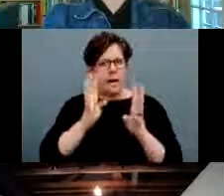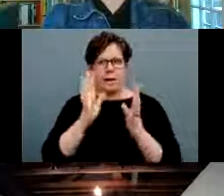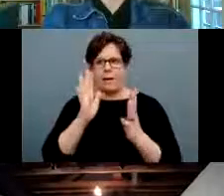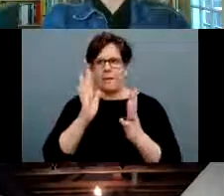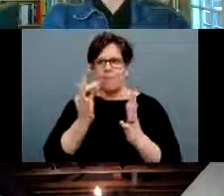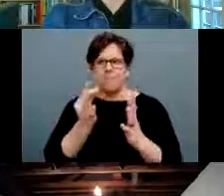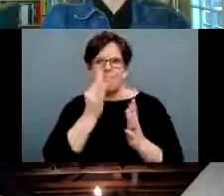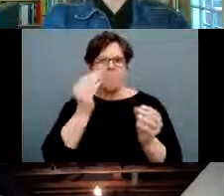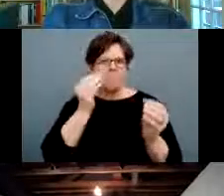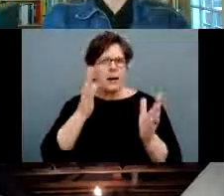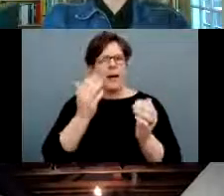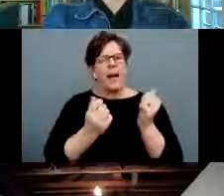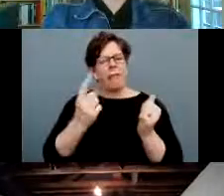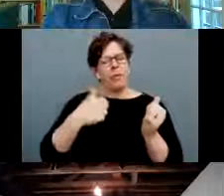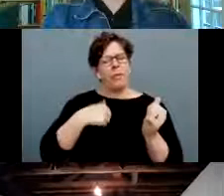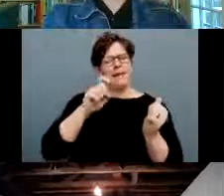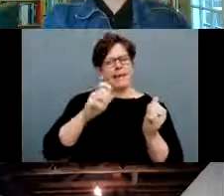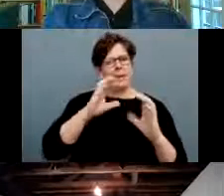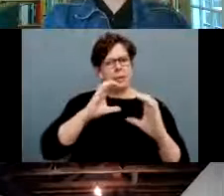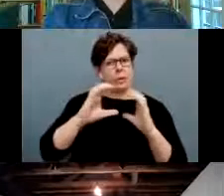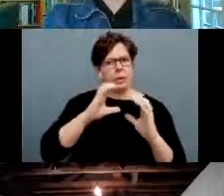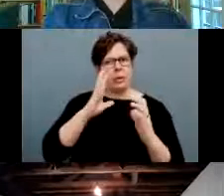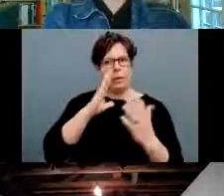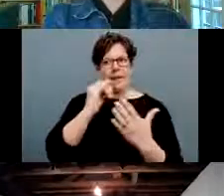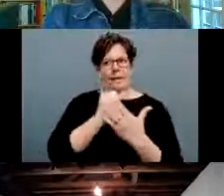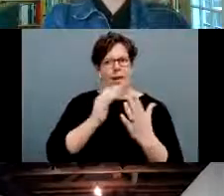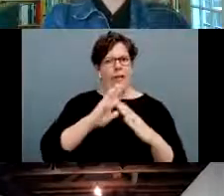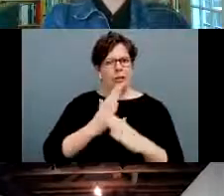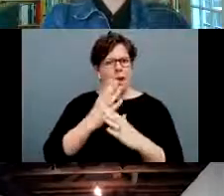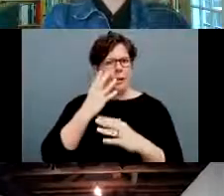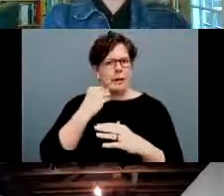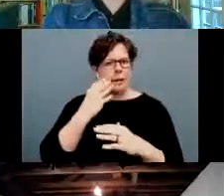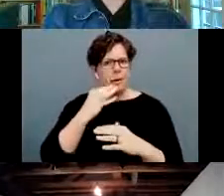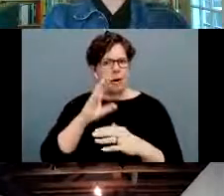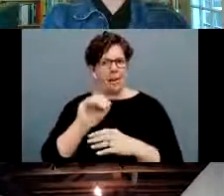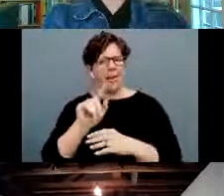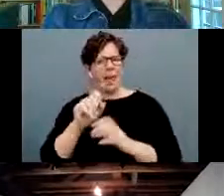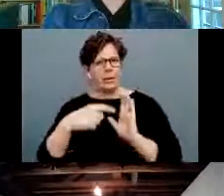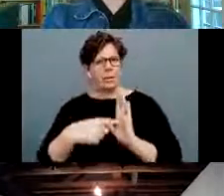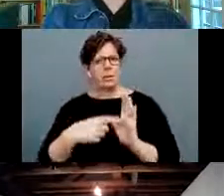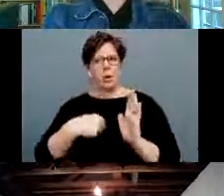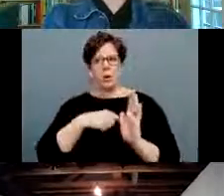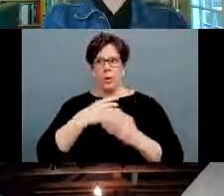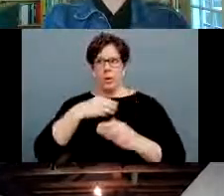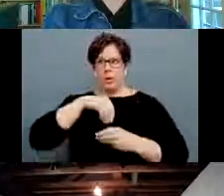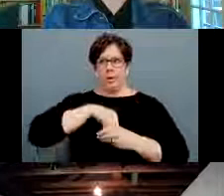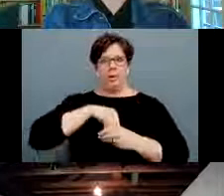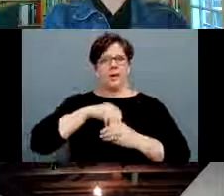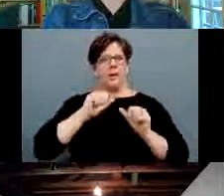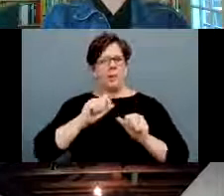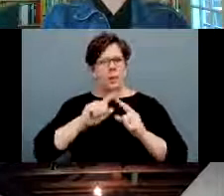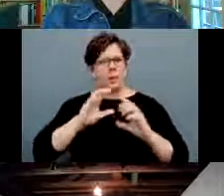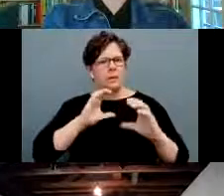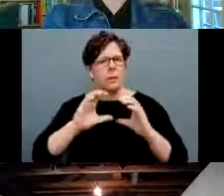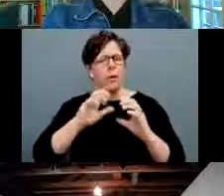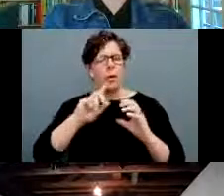communicate. Castle proves it lies in all of us, and we only need to ignite it. So I hope you will think about these ideas